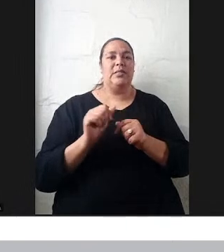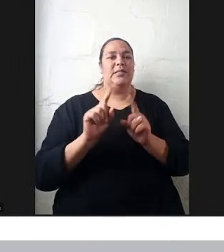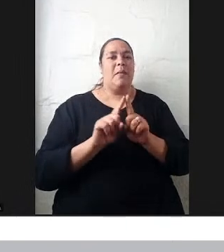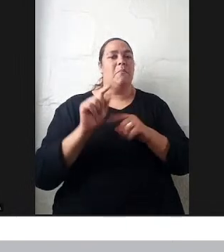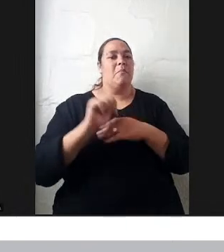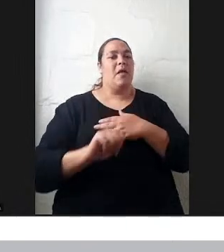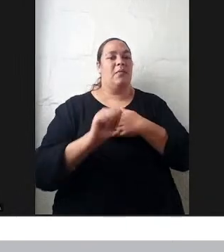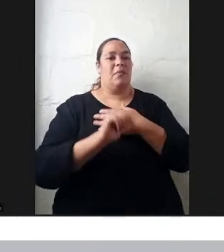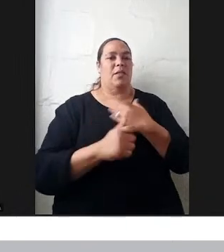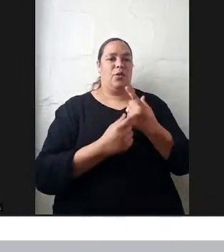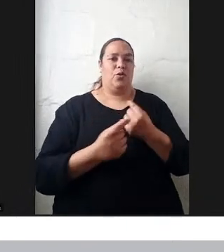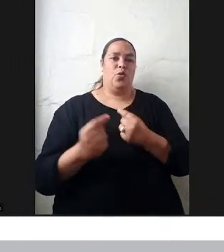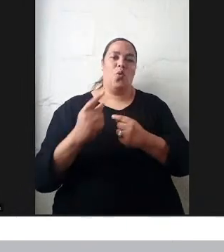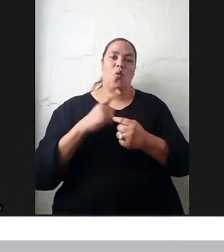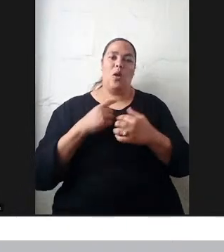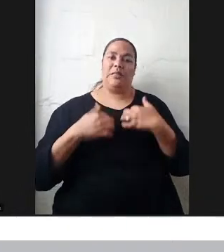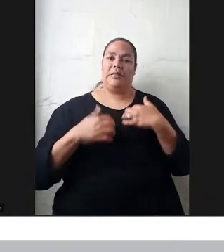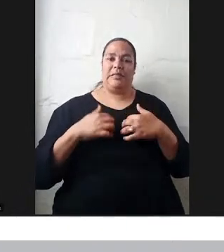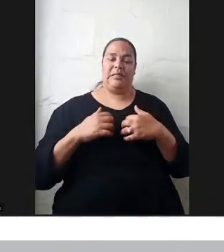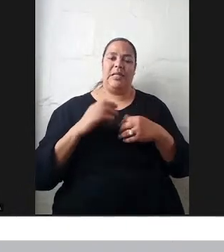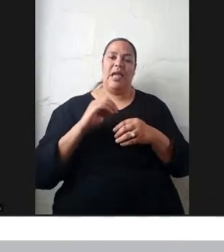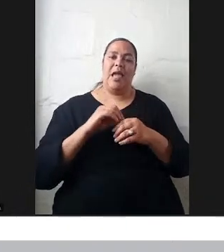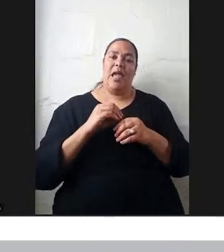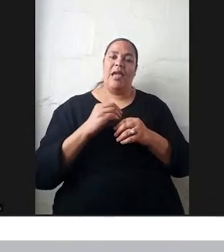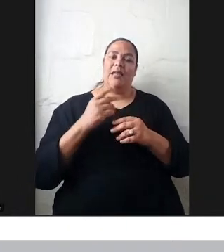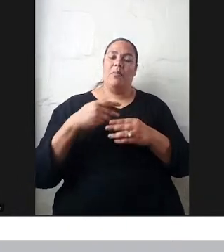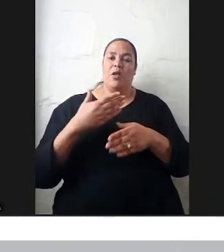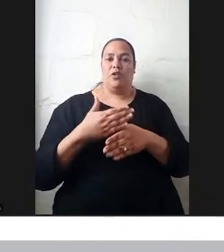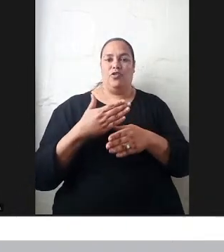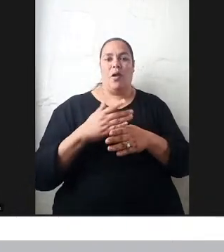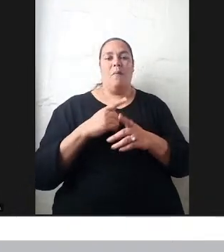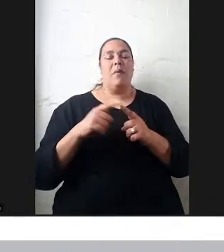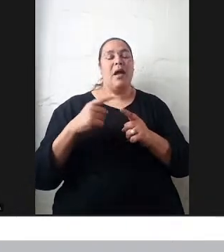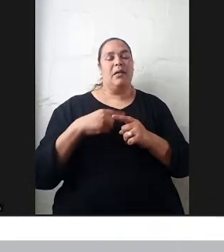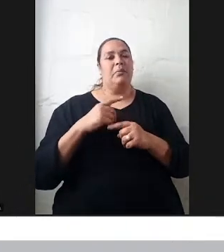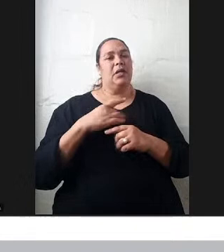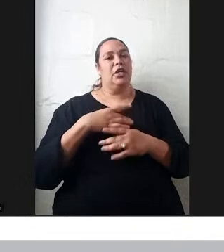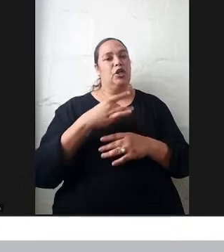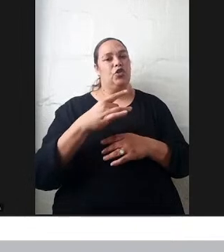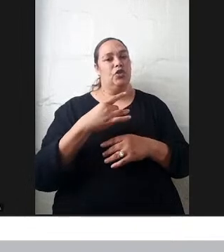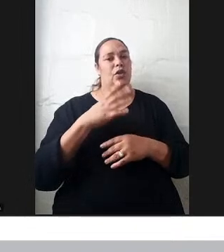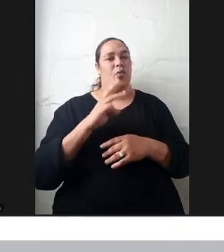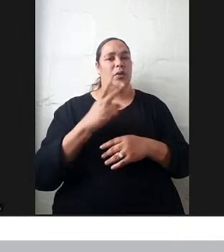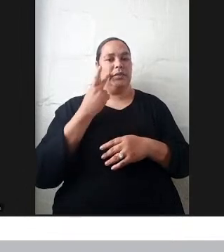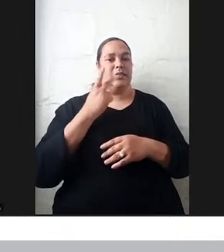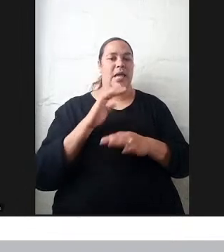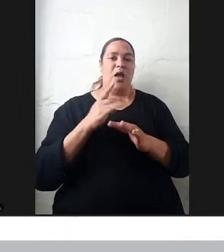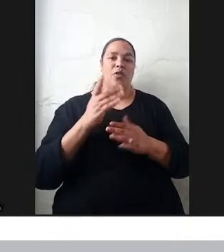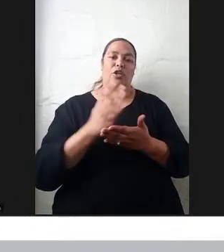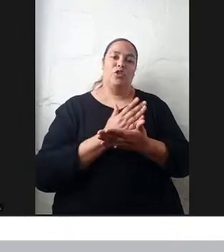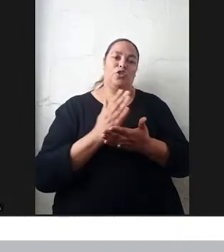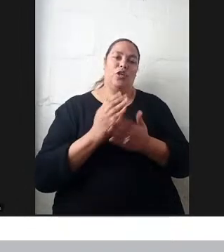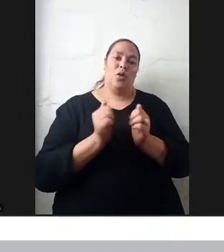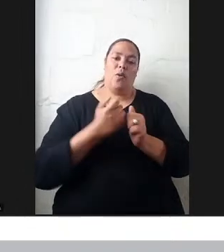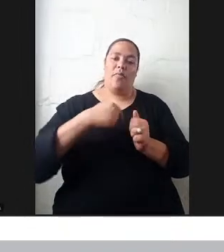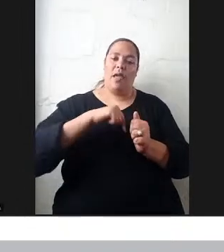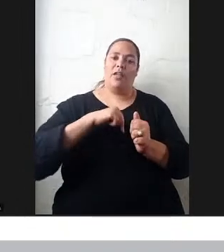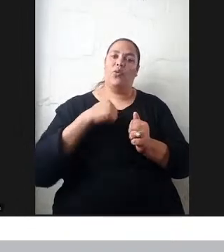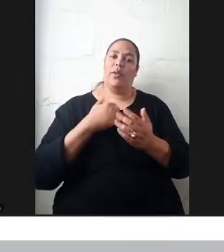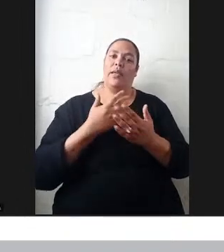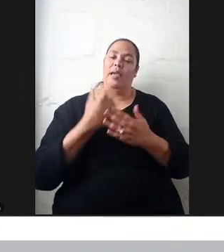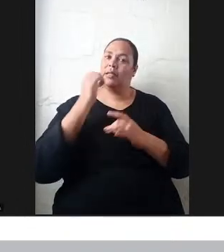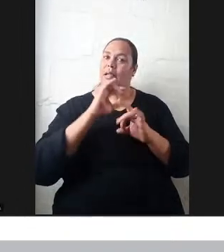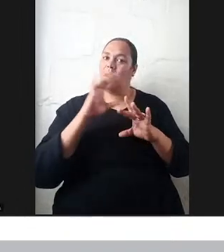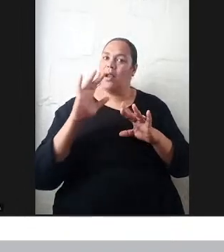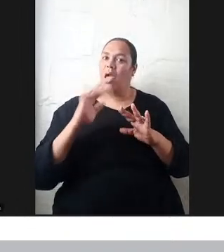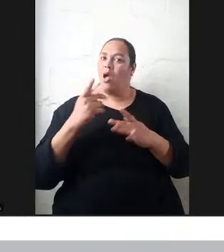to anticipate and record jobs. I think it would be interesting for them to sort of share with us so that we can understand how they do